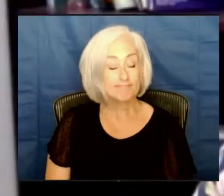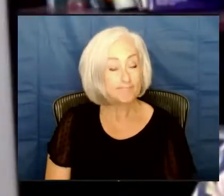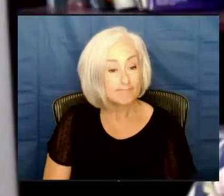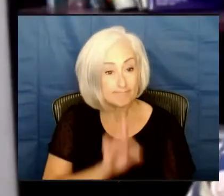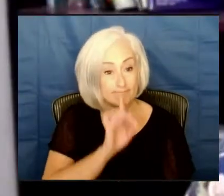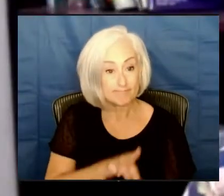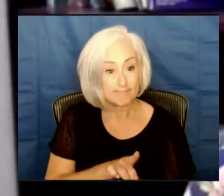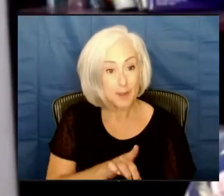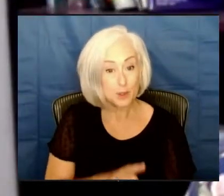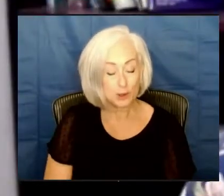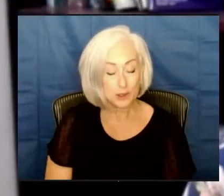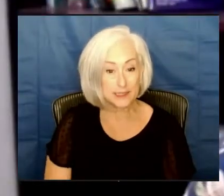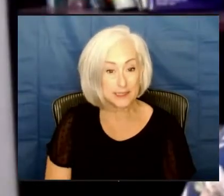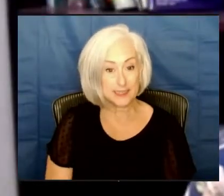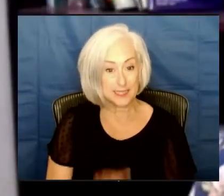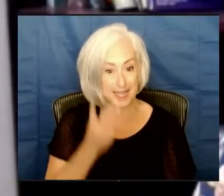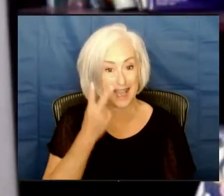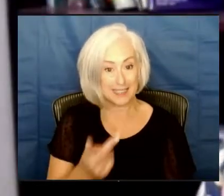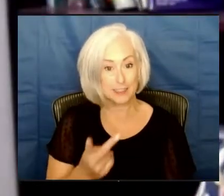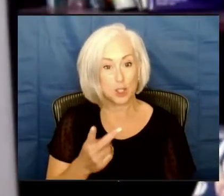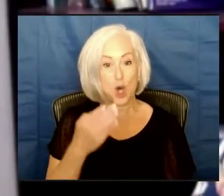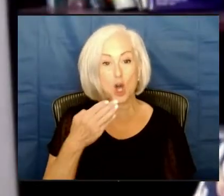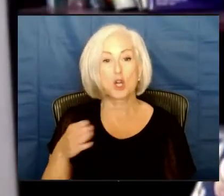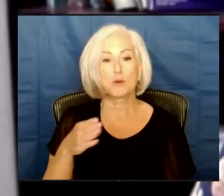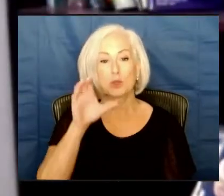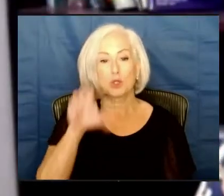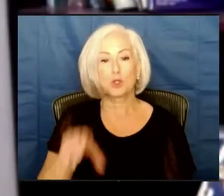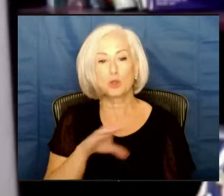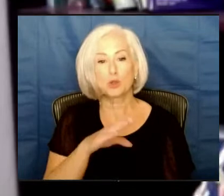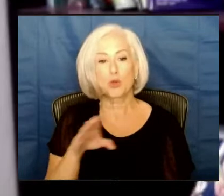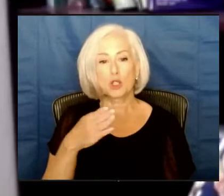Absolutely. I saw that Blue Cross Blue Shield